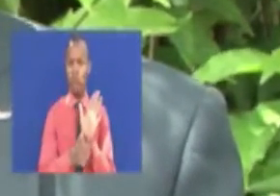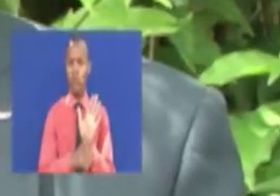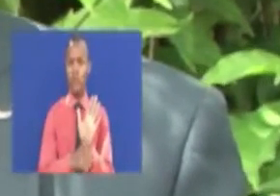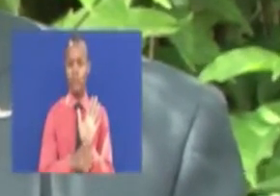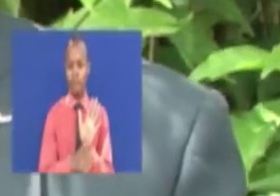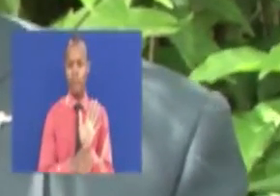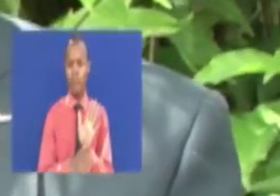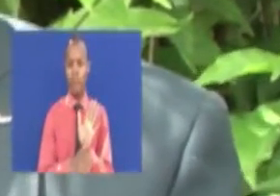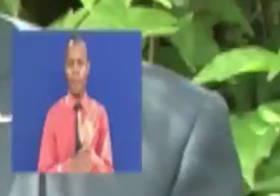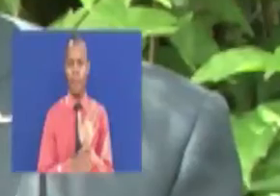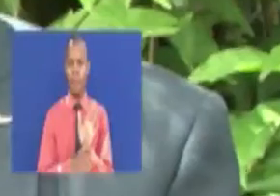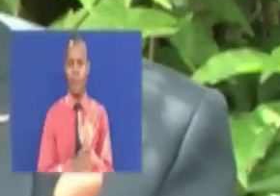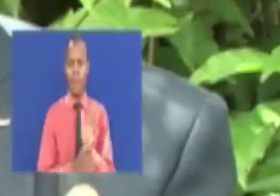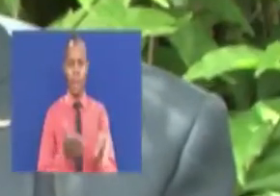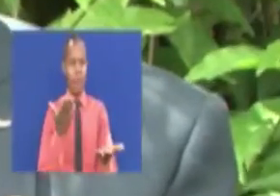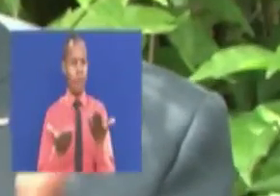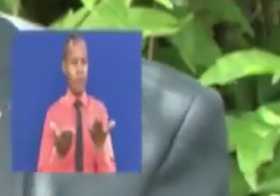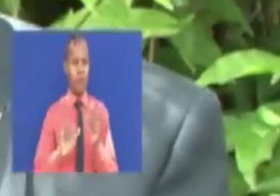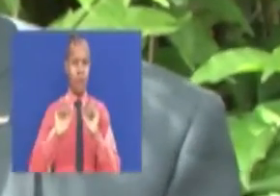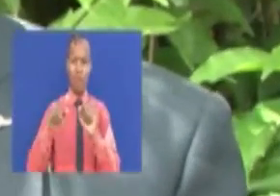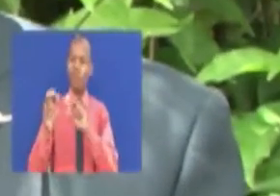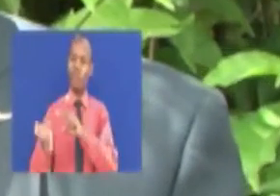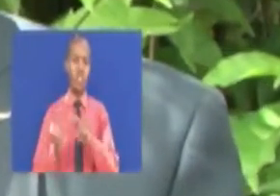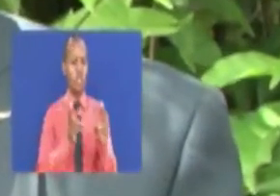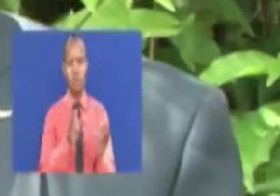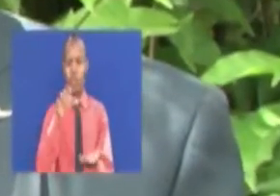one will take a normal case.